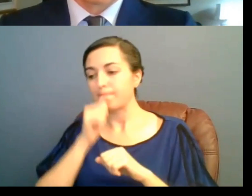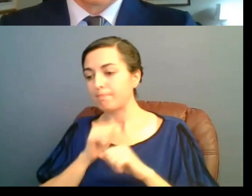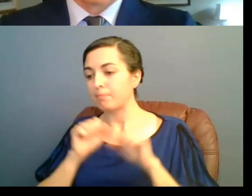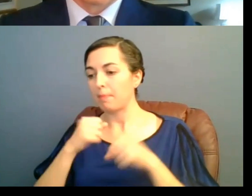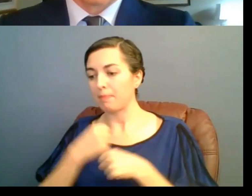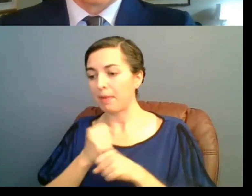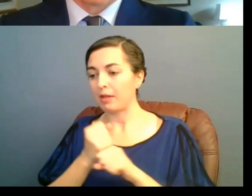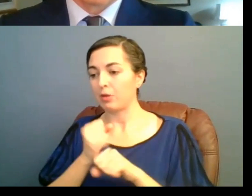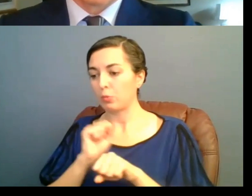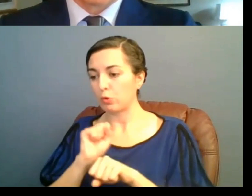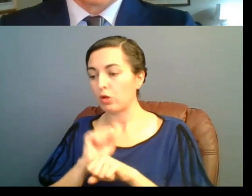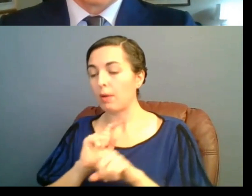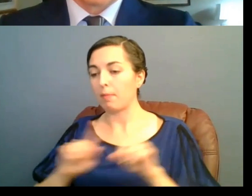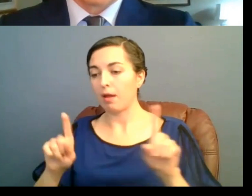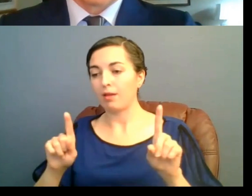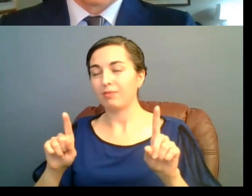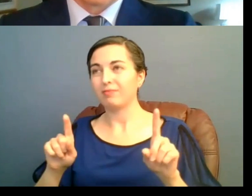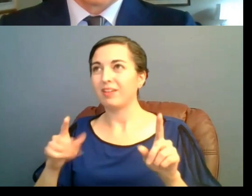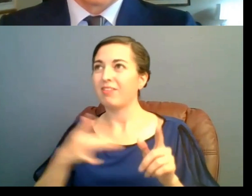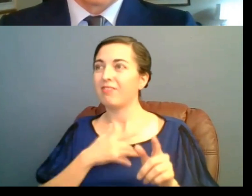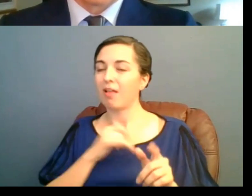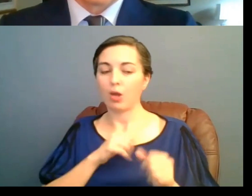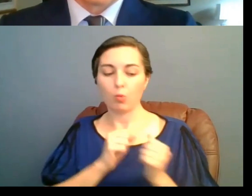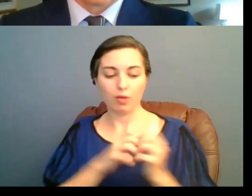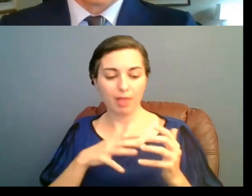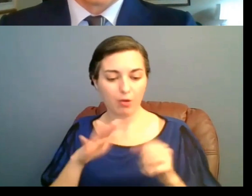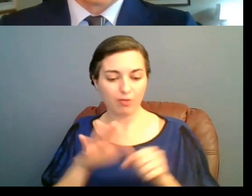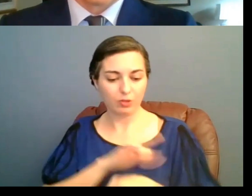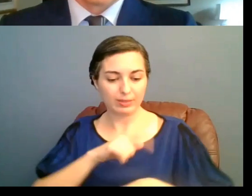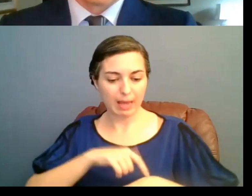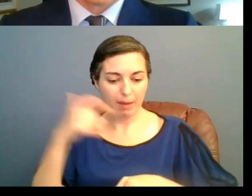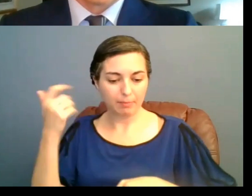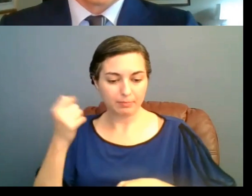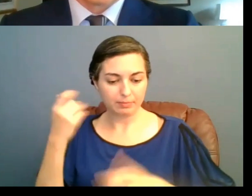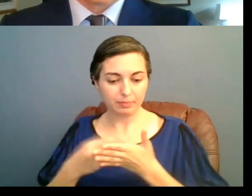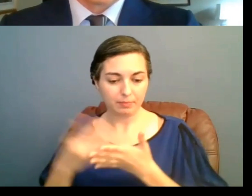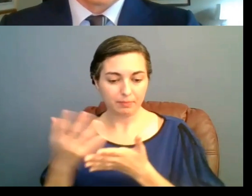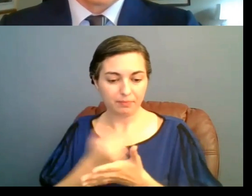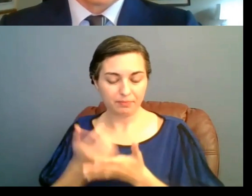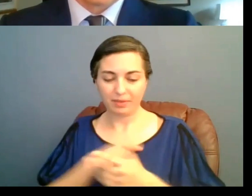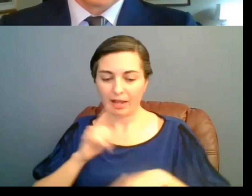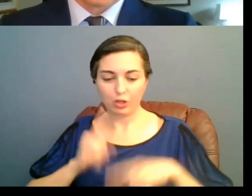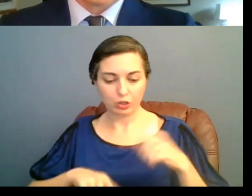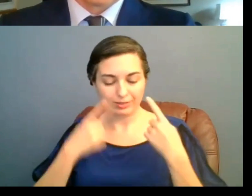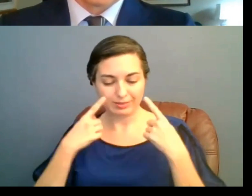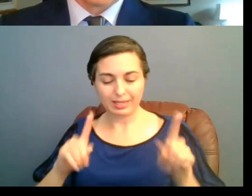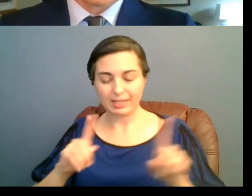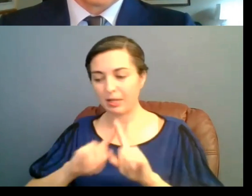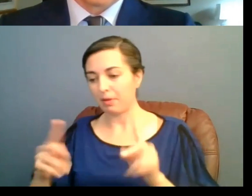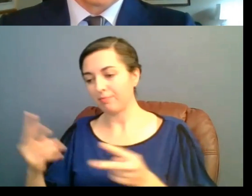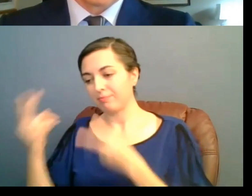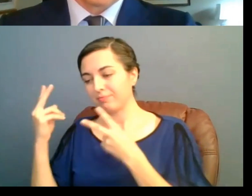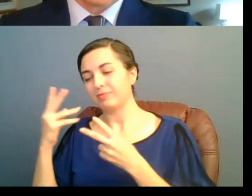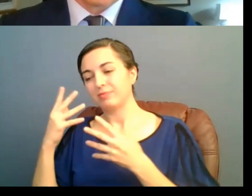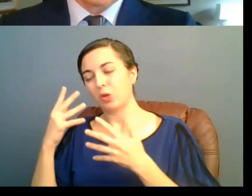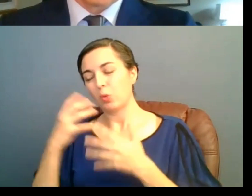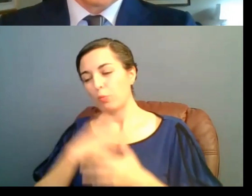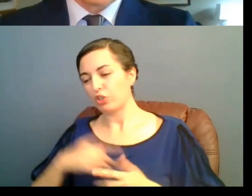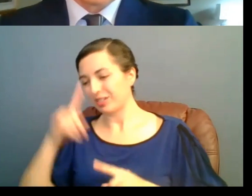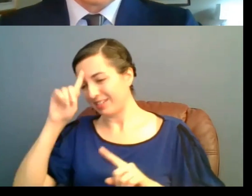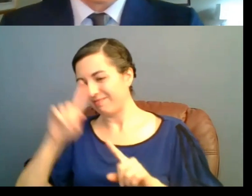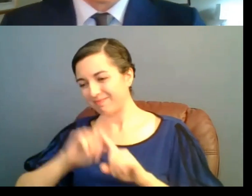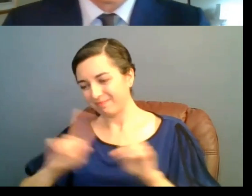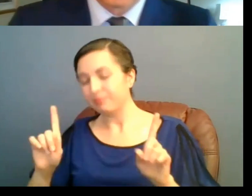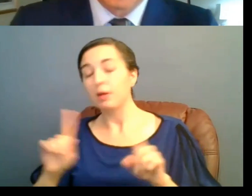felt like without a full-time salary, I couldn't make it work, which is a small regret of mine. In hindsight, it all worked out anyways. Then